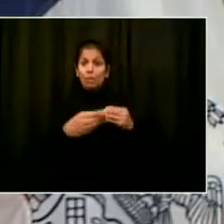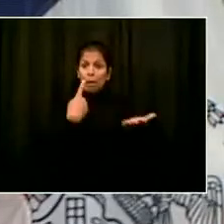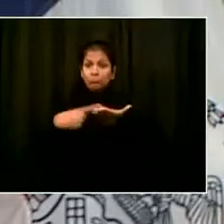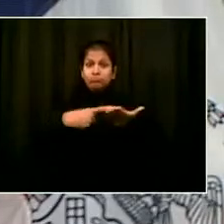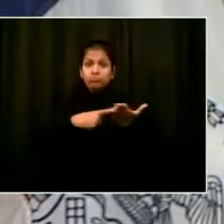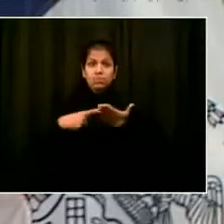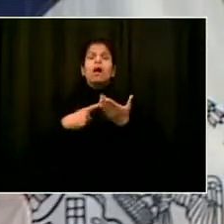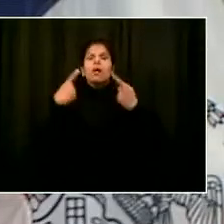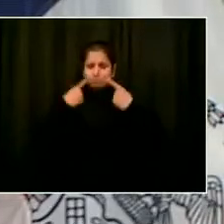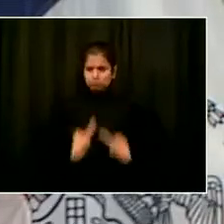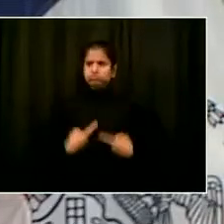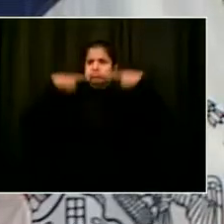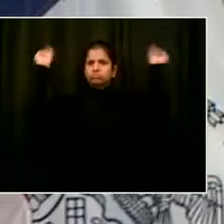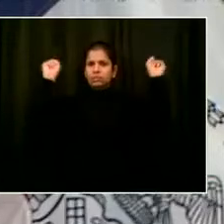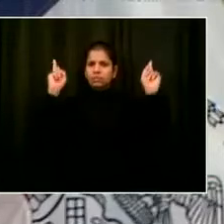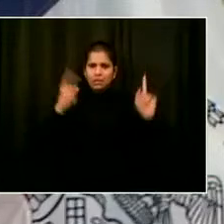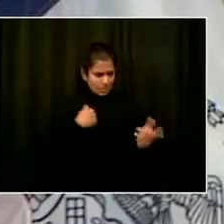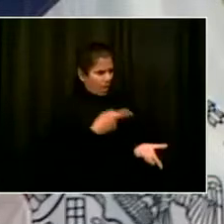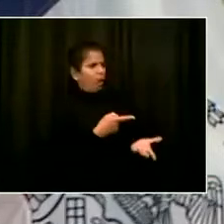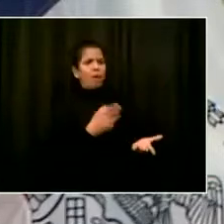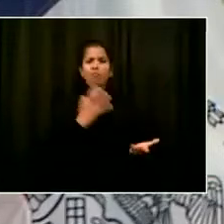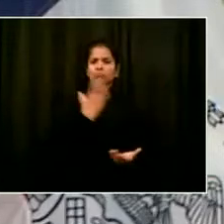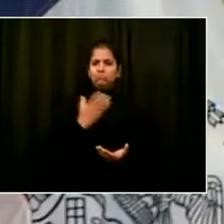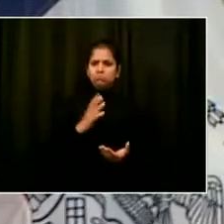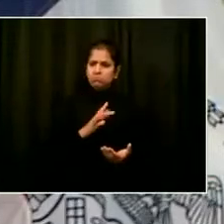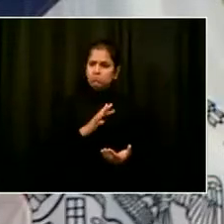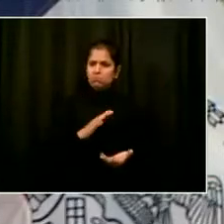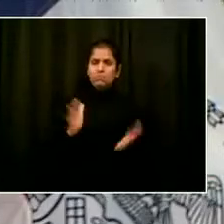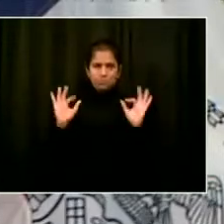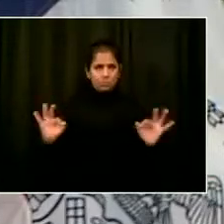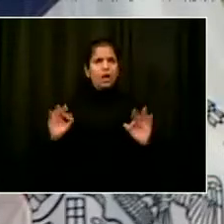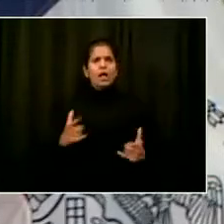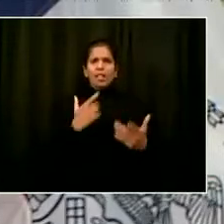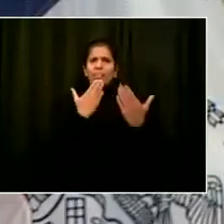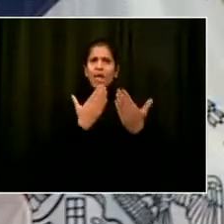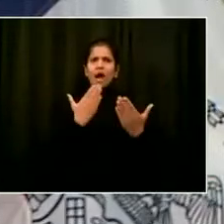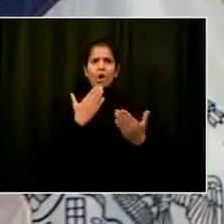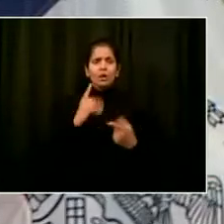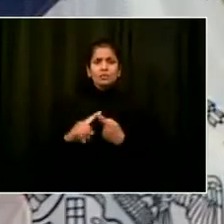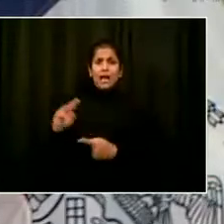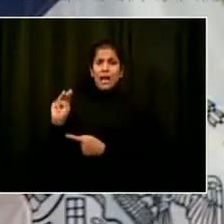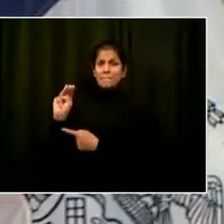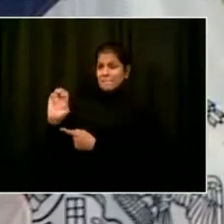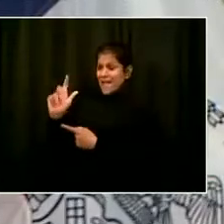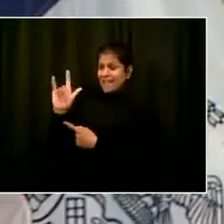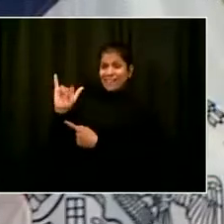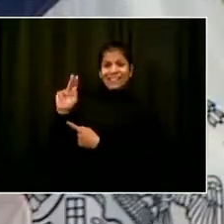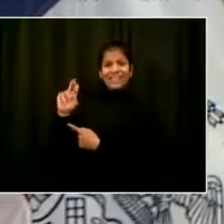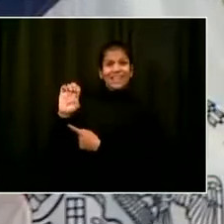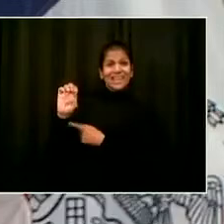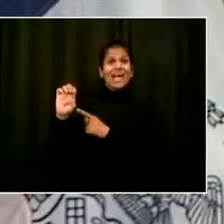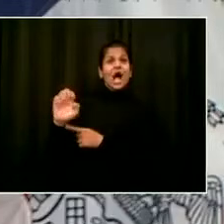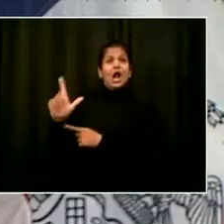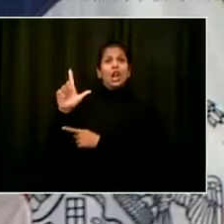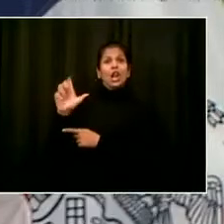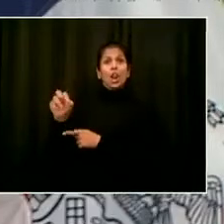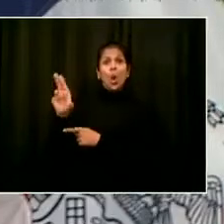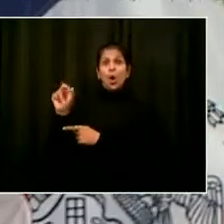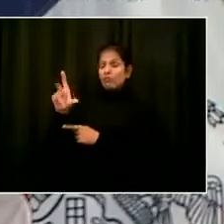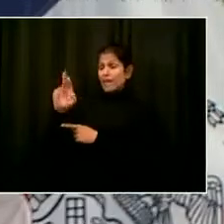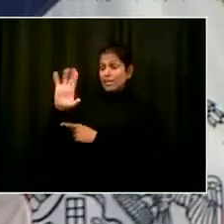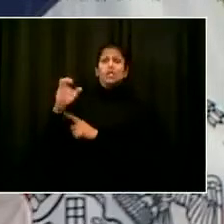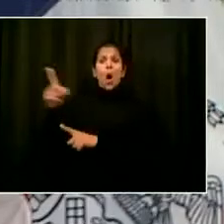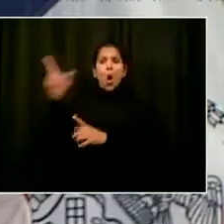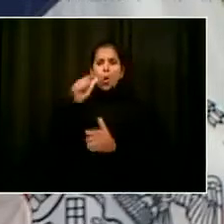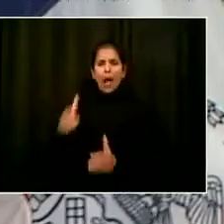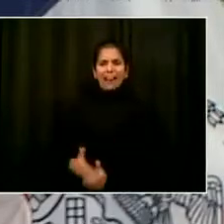um it's going to mean more testing uh it's going to be a big logistical effort it's going to take a lot of parent involvement and we're